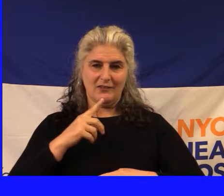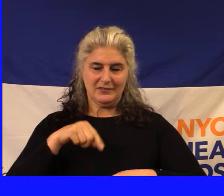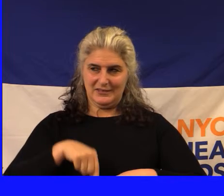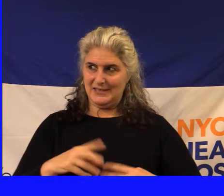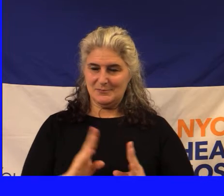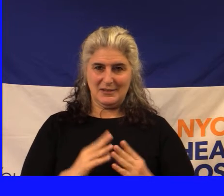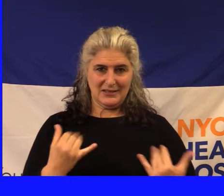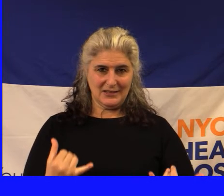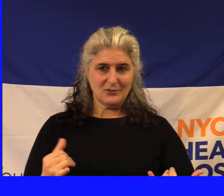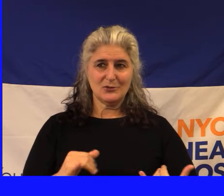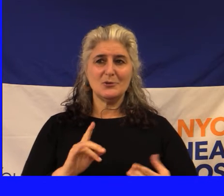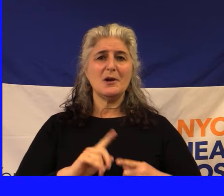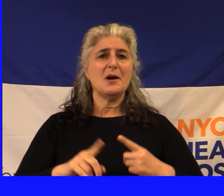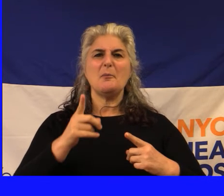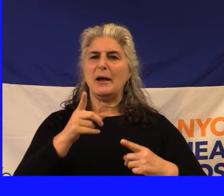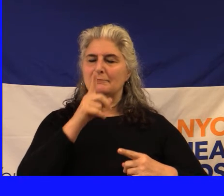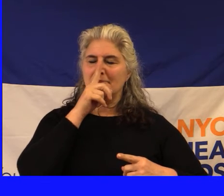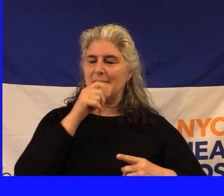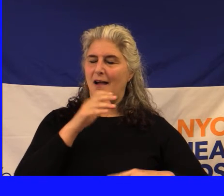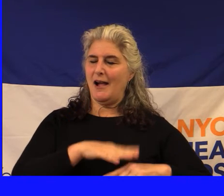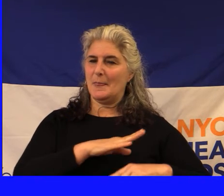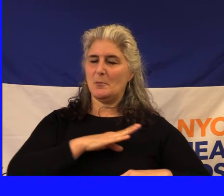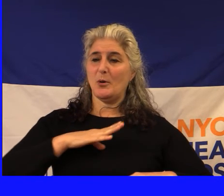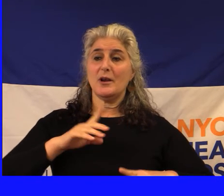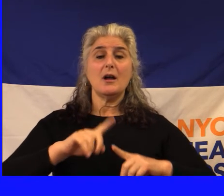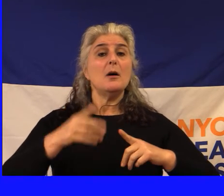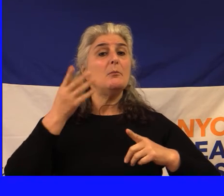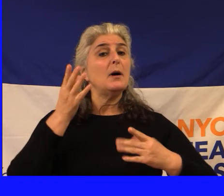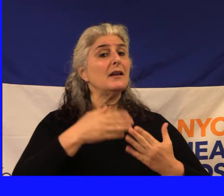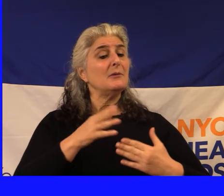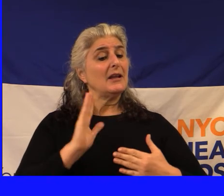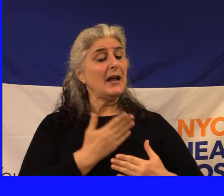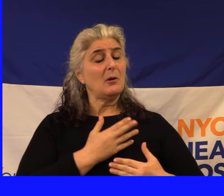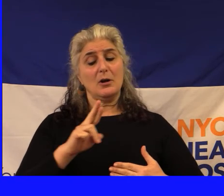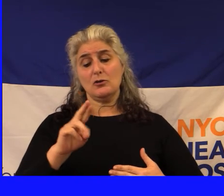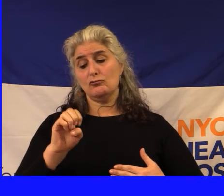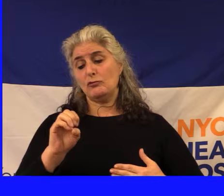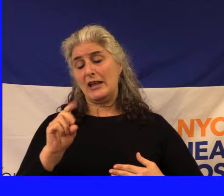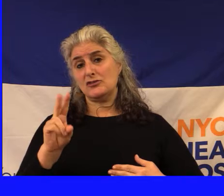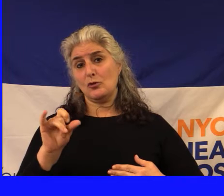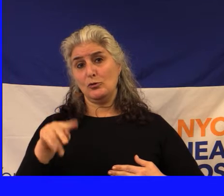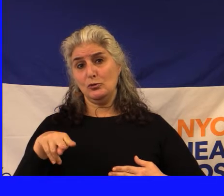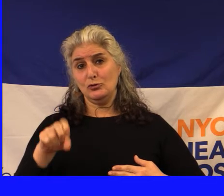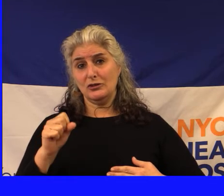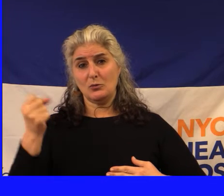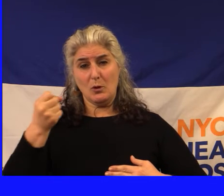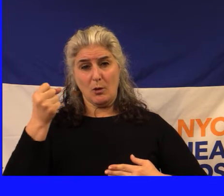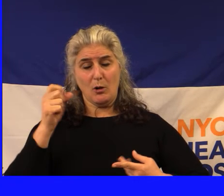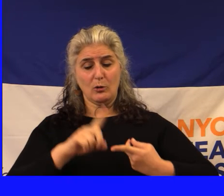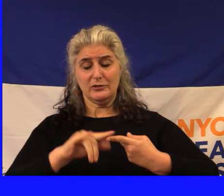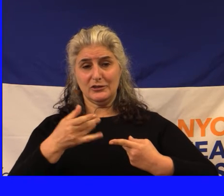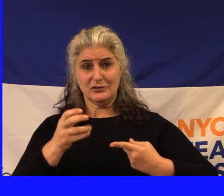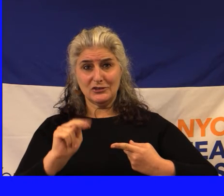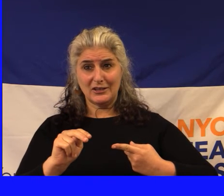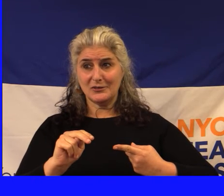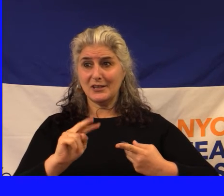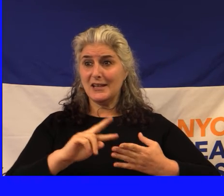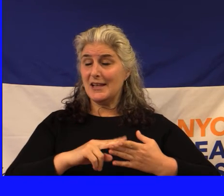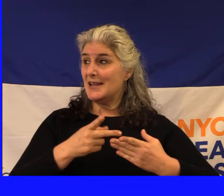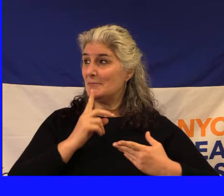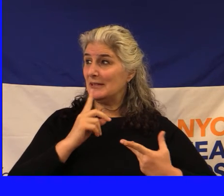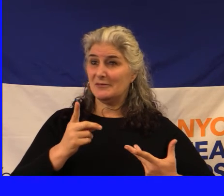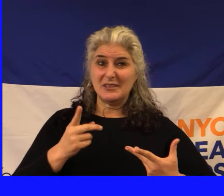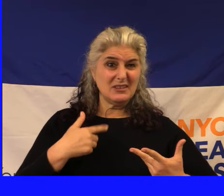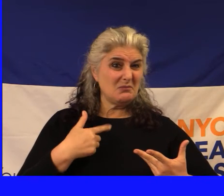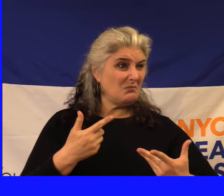her join as well. But we will defer the resolutions to January, and if that works, we'll give you a few minutes before your 2